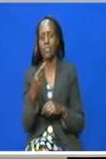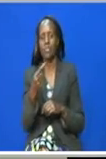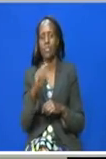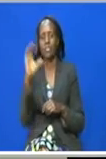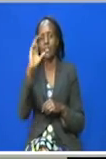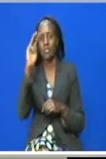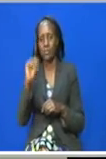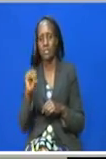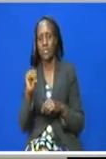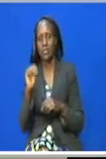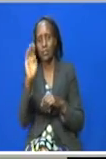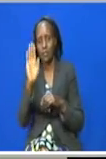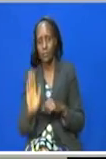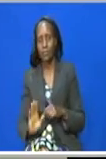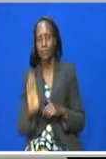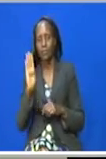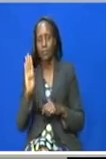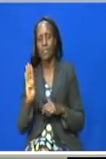centimeters, and B,